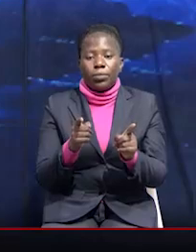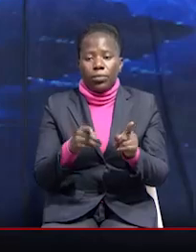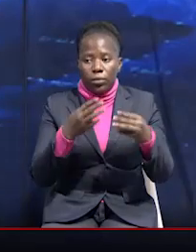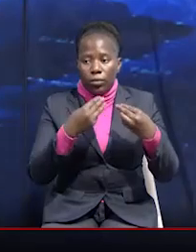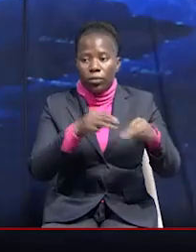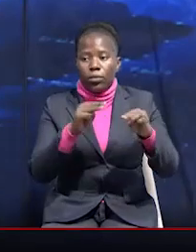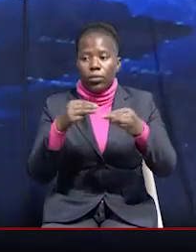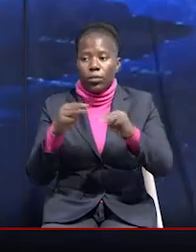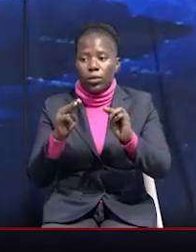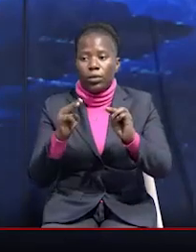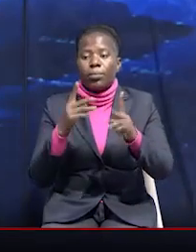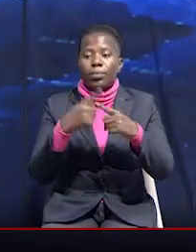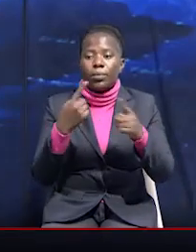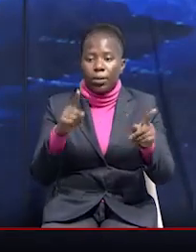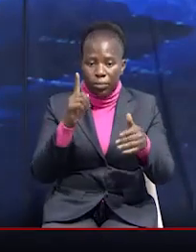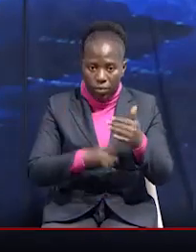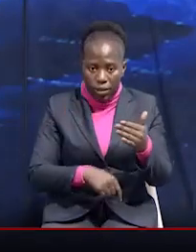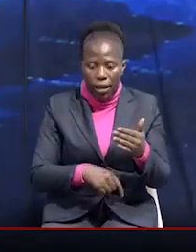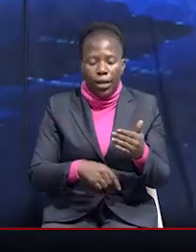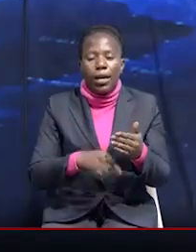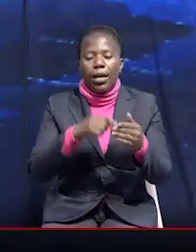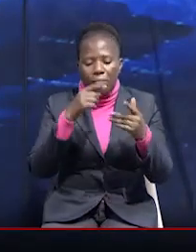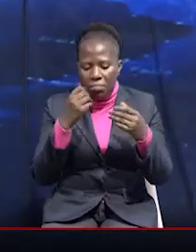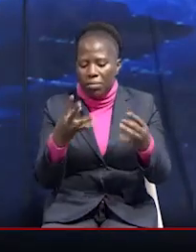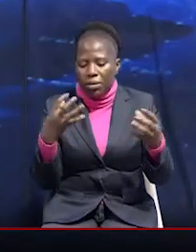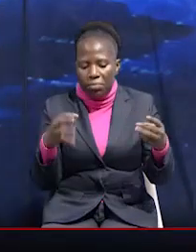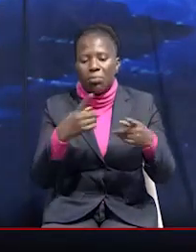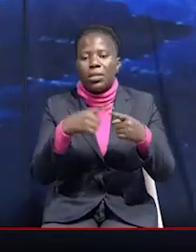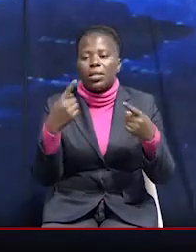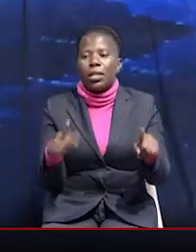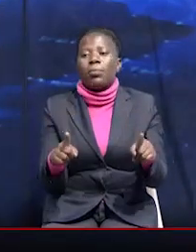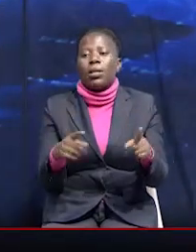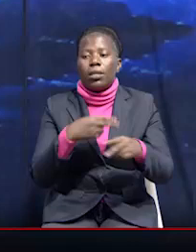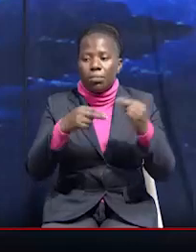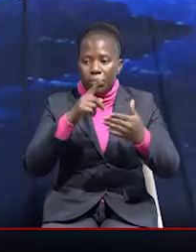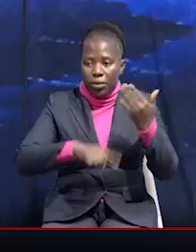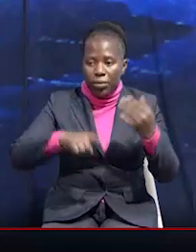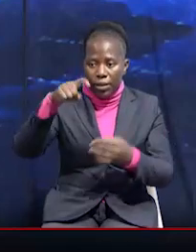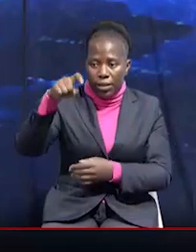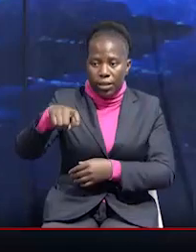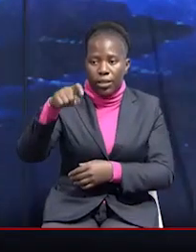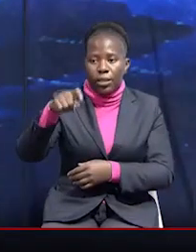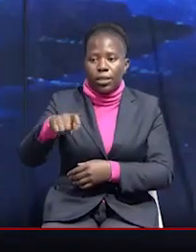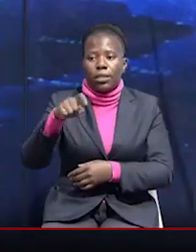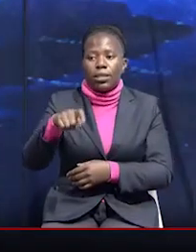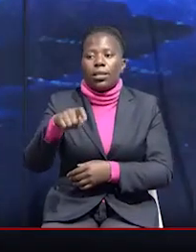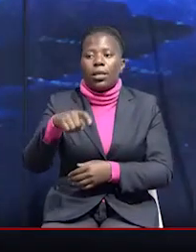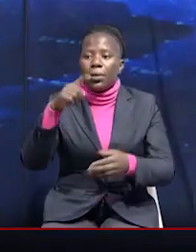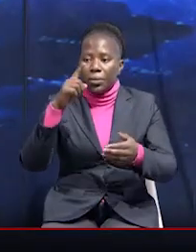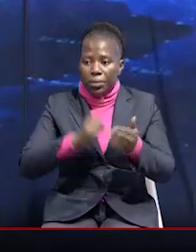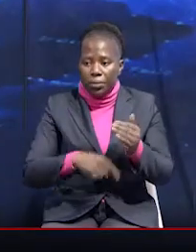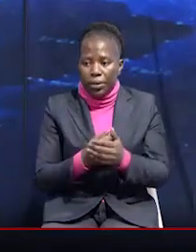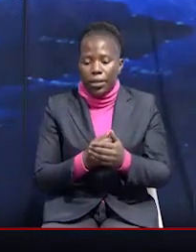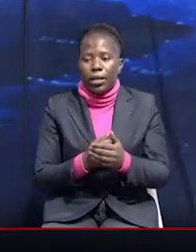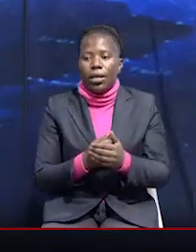market, get to be driven with a lot of factors from that point, where there is a need now for us to see the movement of